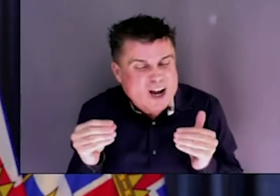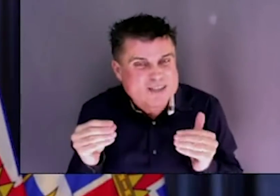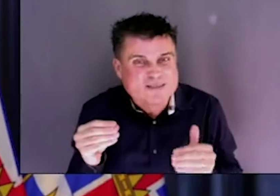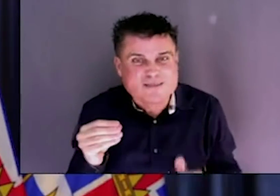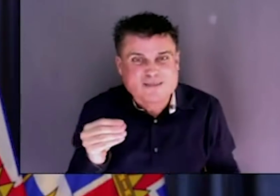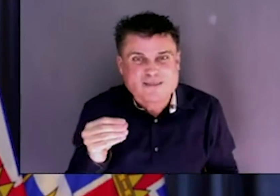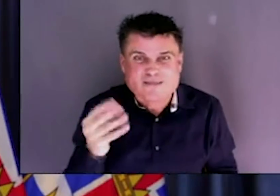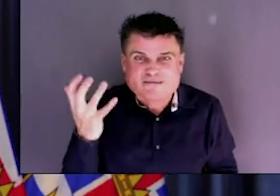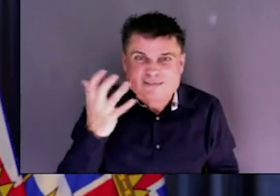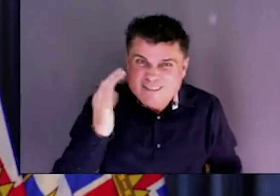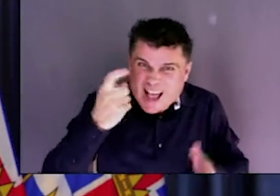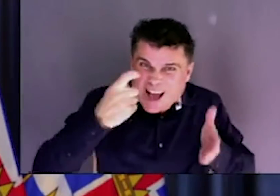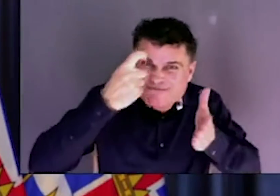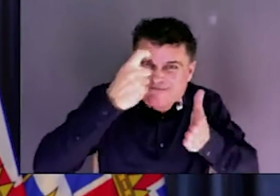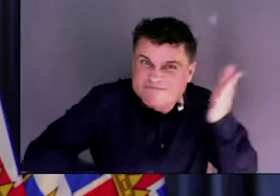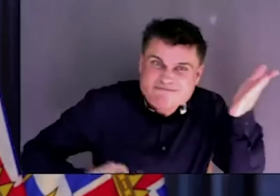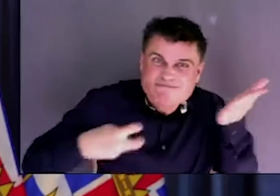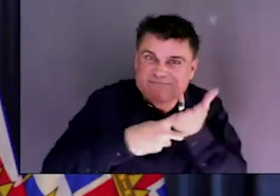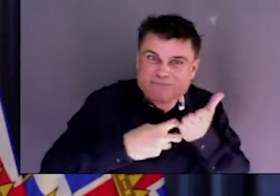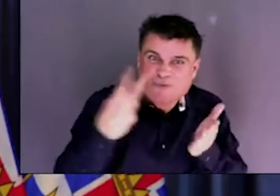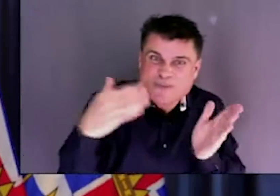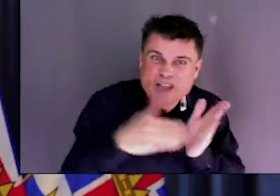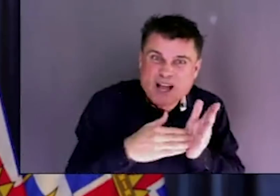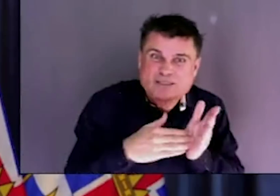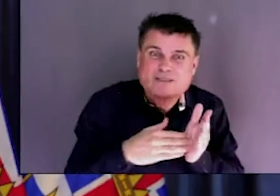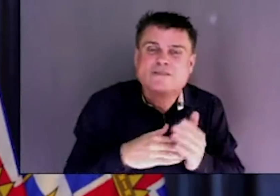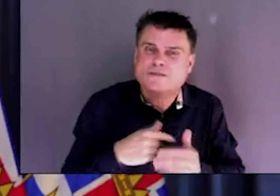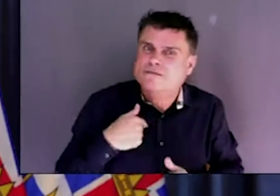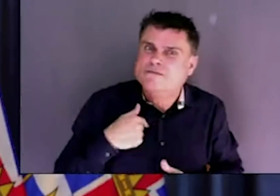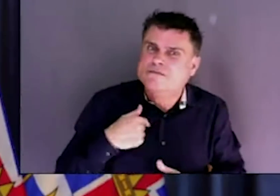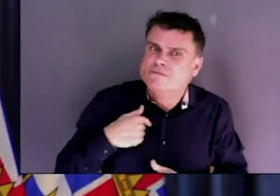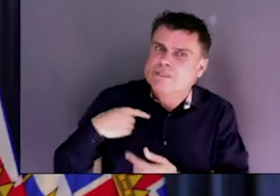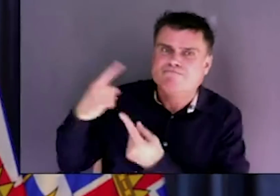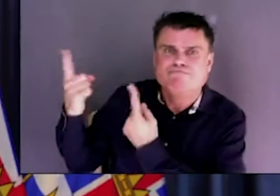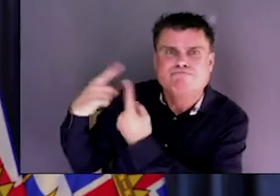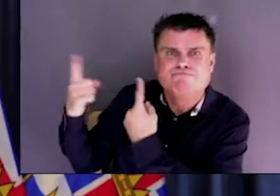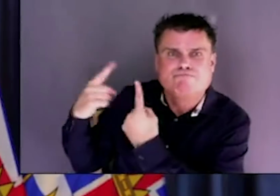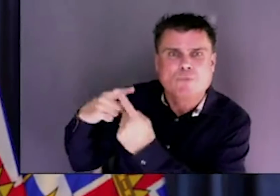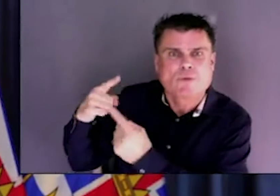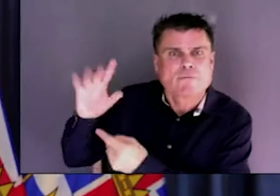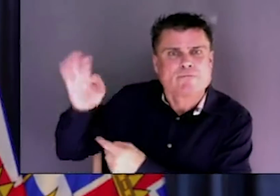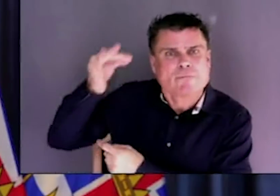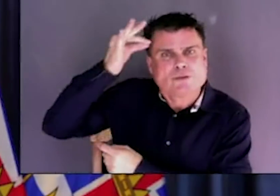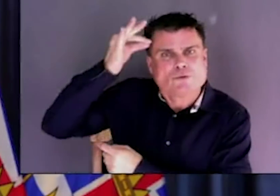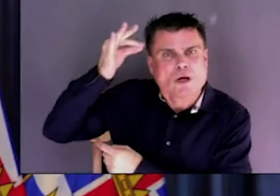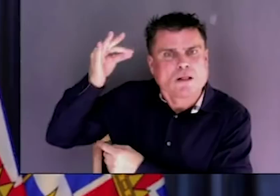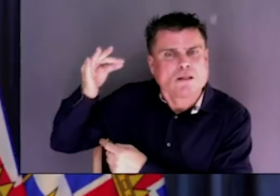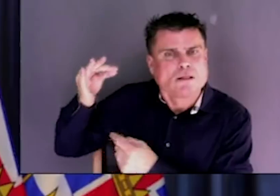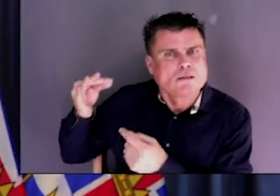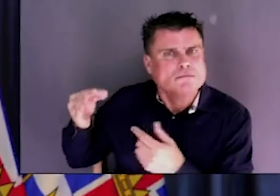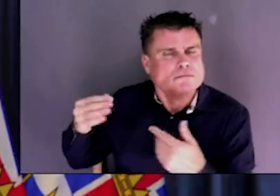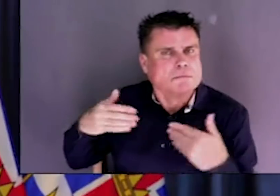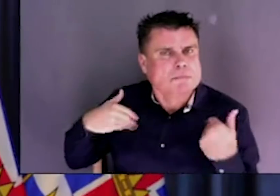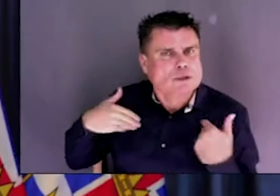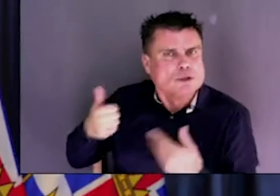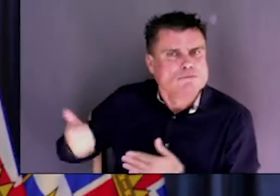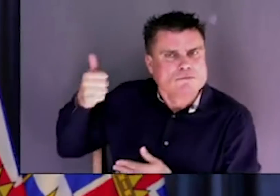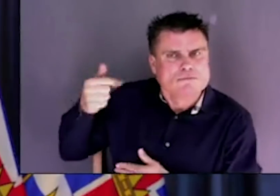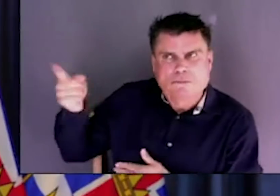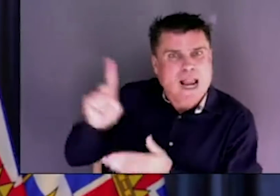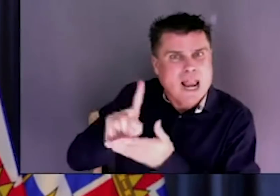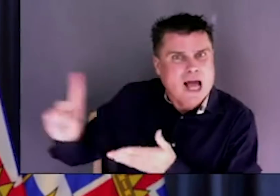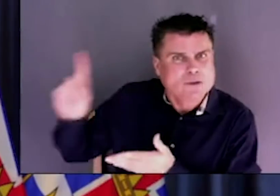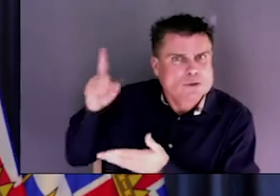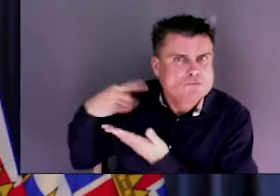to the Prime Minister last week about this very issue. He committed to take this back to Minister Garneau, the Minister of